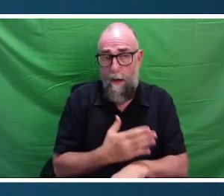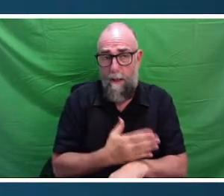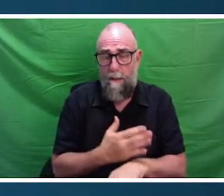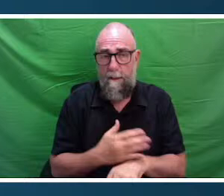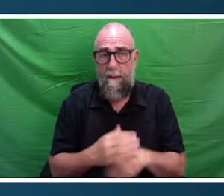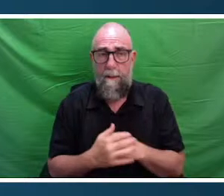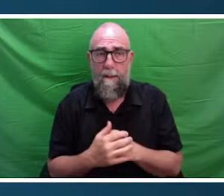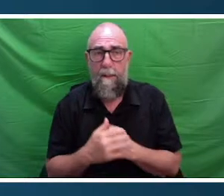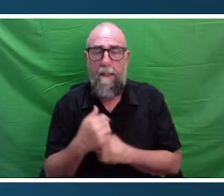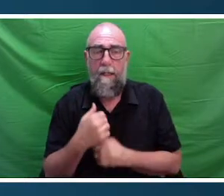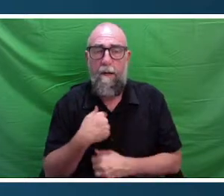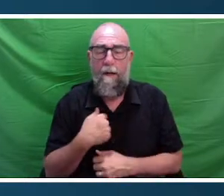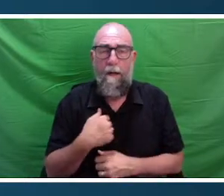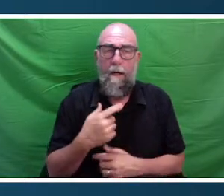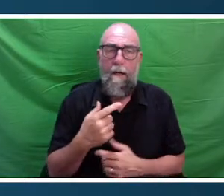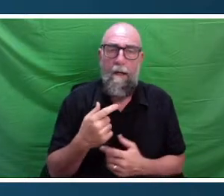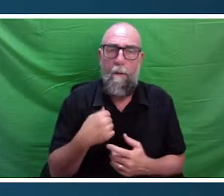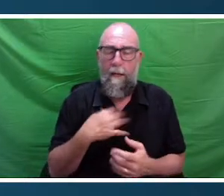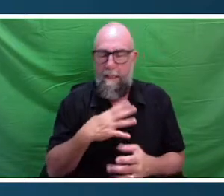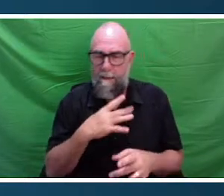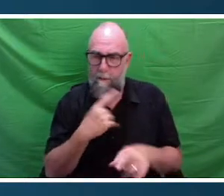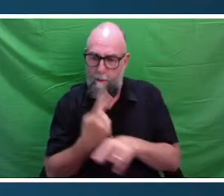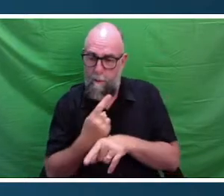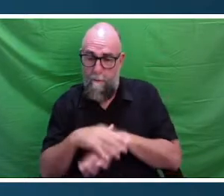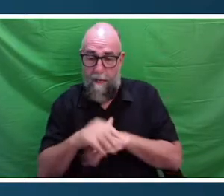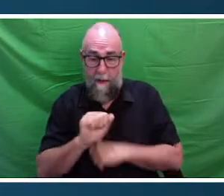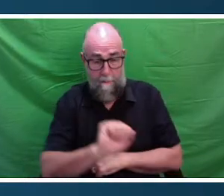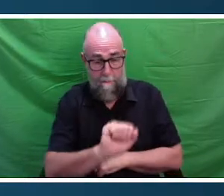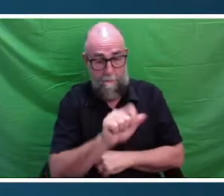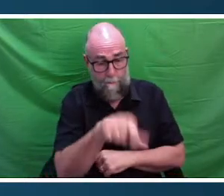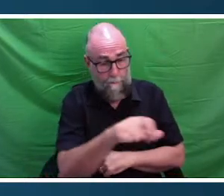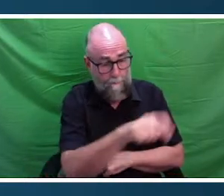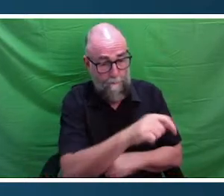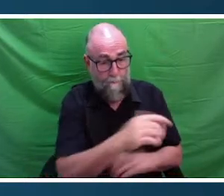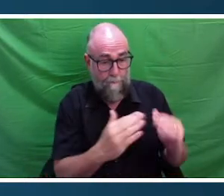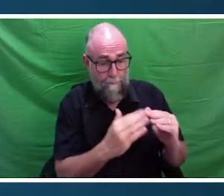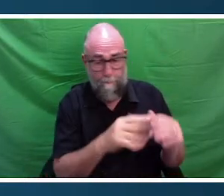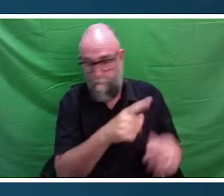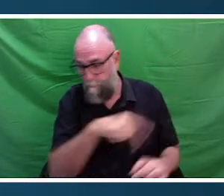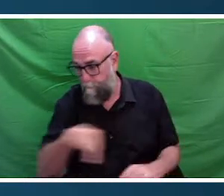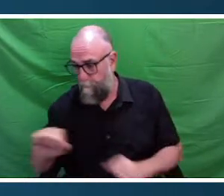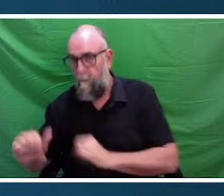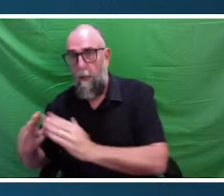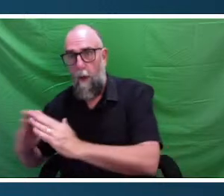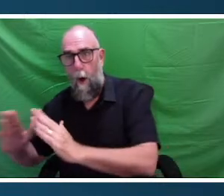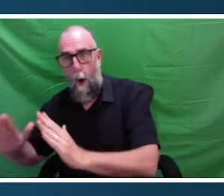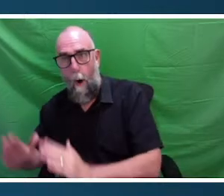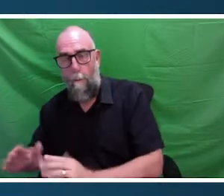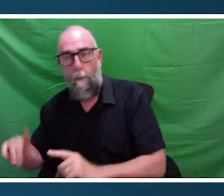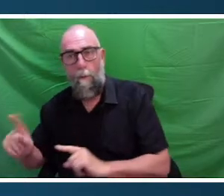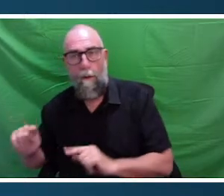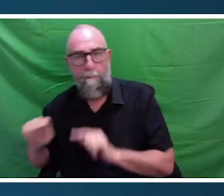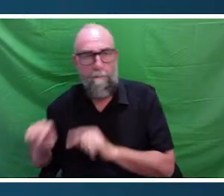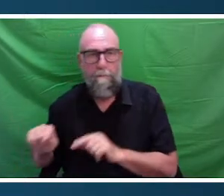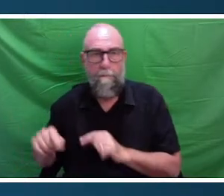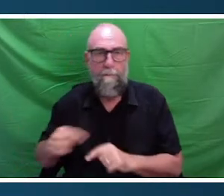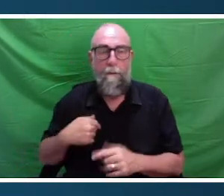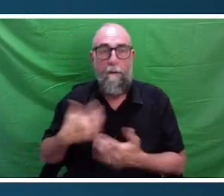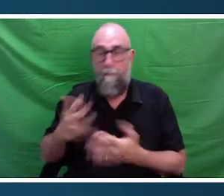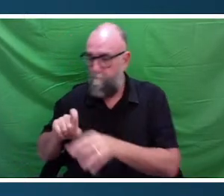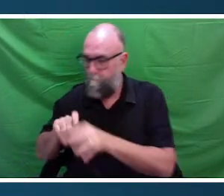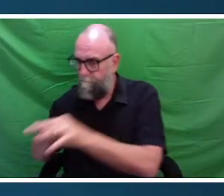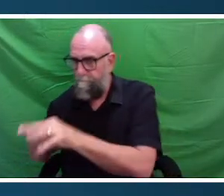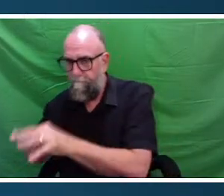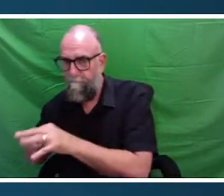of which are the workers' households themselves. We were able to link a lot of them, but not all. And when doing the household survey, importantly, it was a